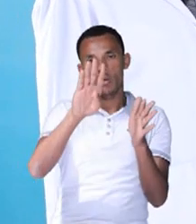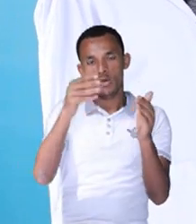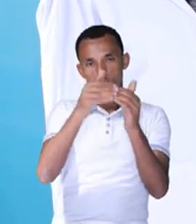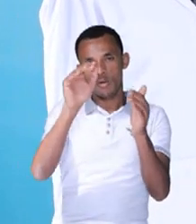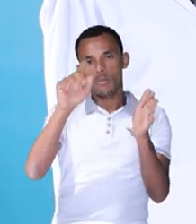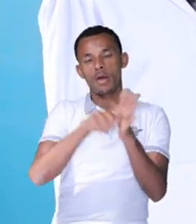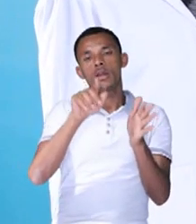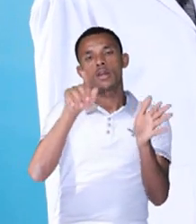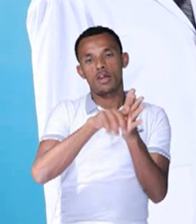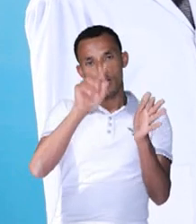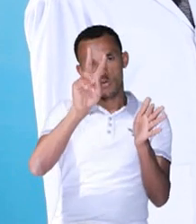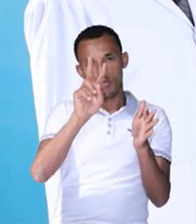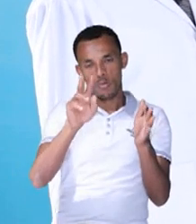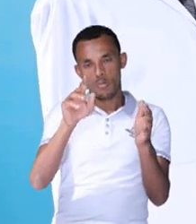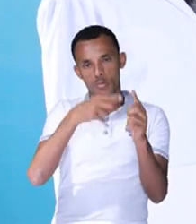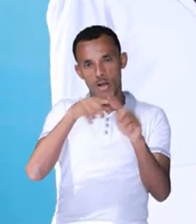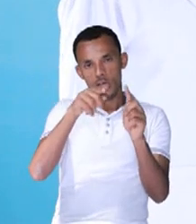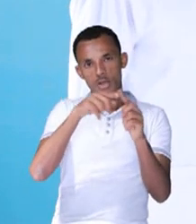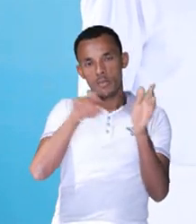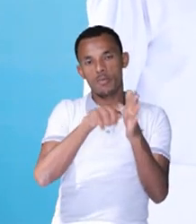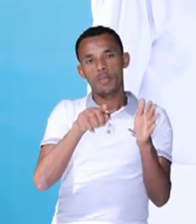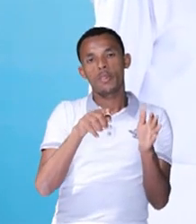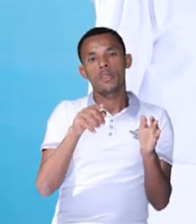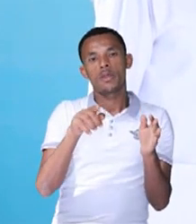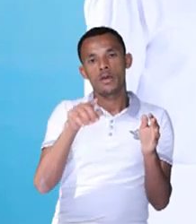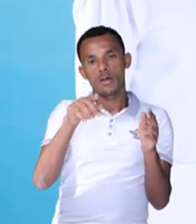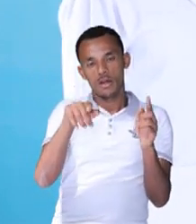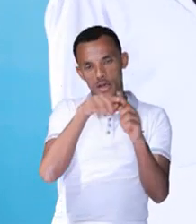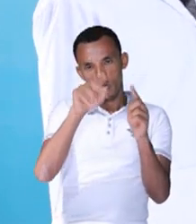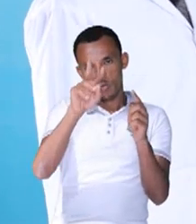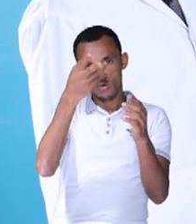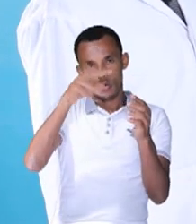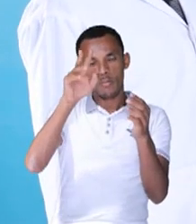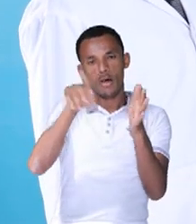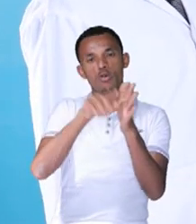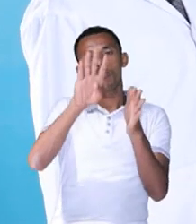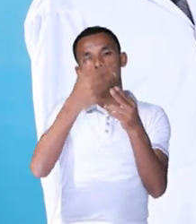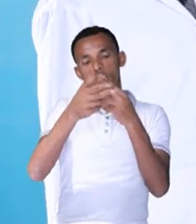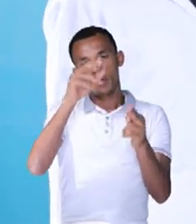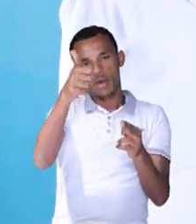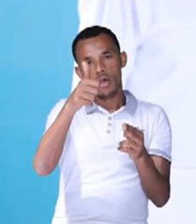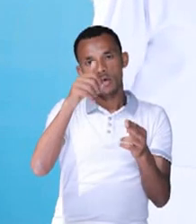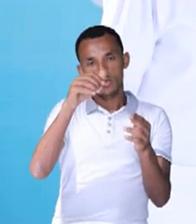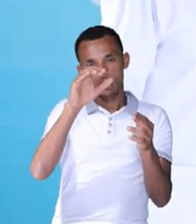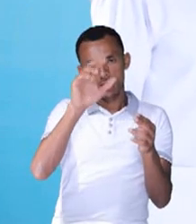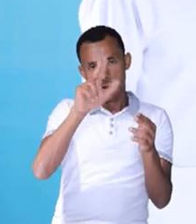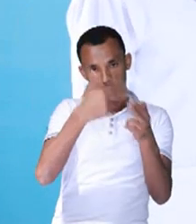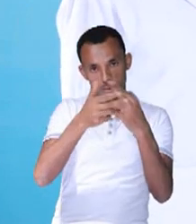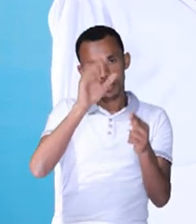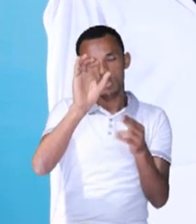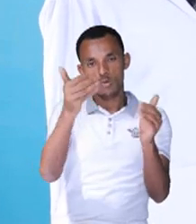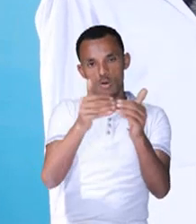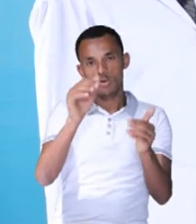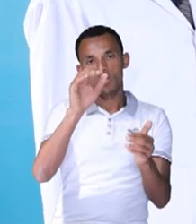minus negative 2, plus minus the square root of B squared, negative 2 squared, minus 4 times A, 3 times C to be equal to